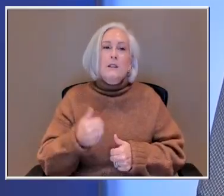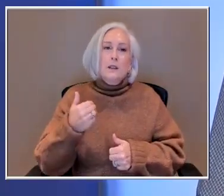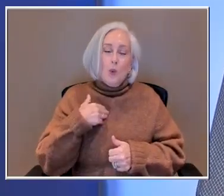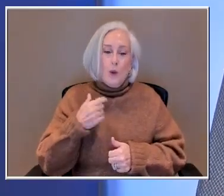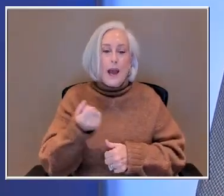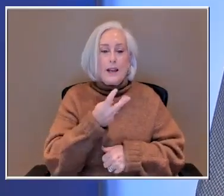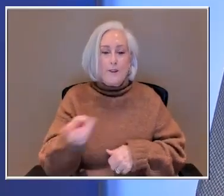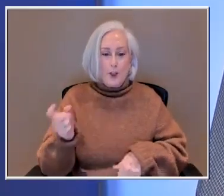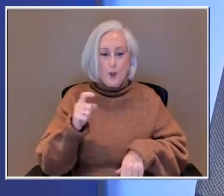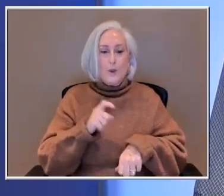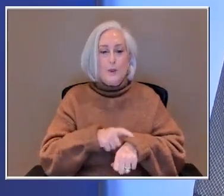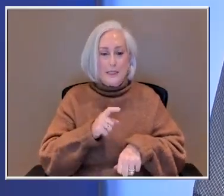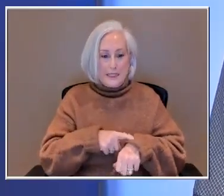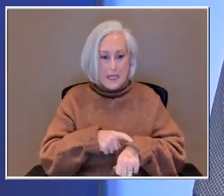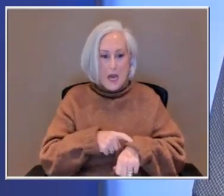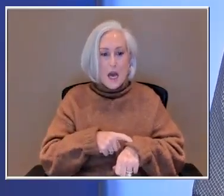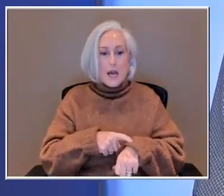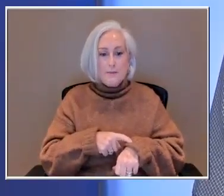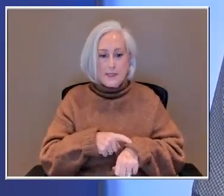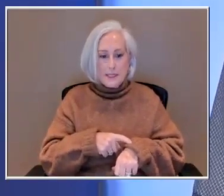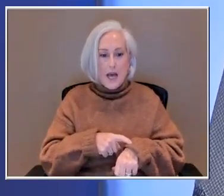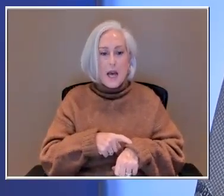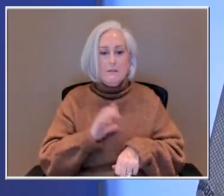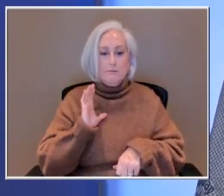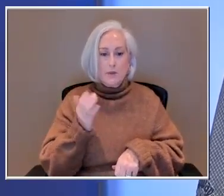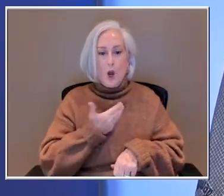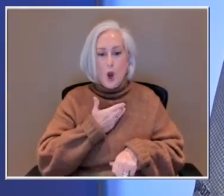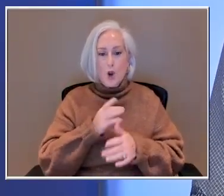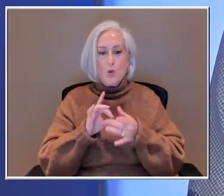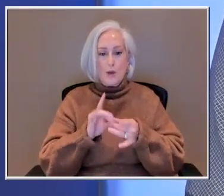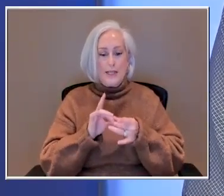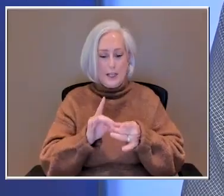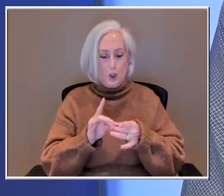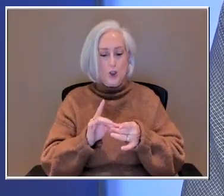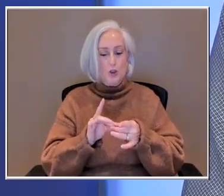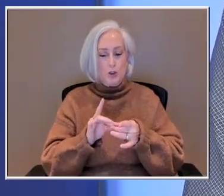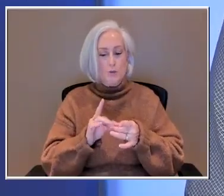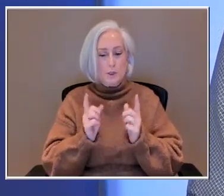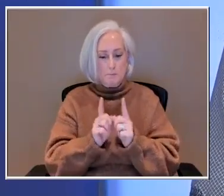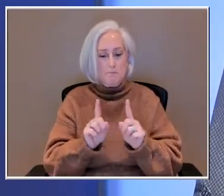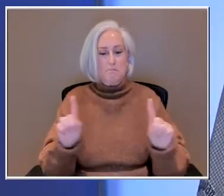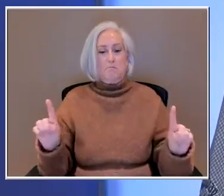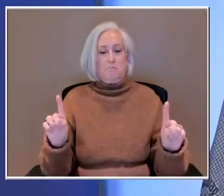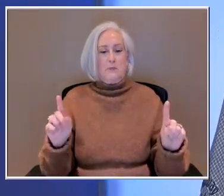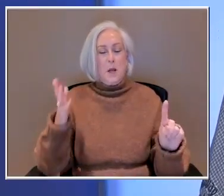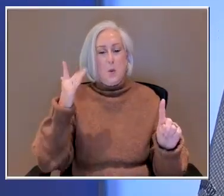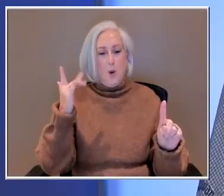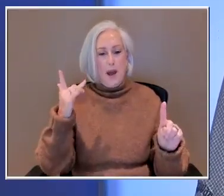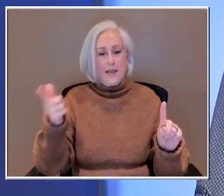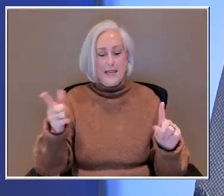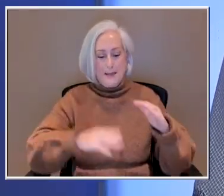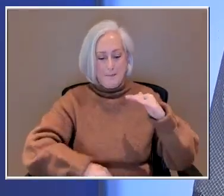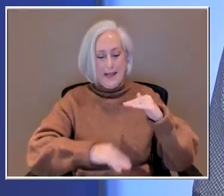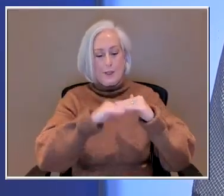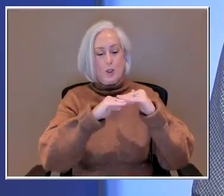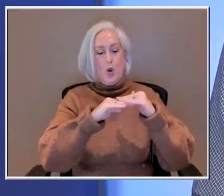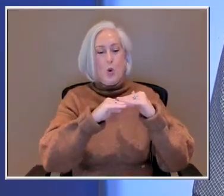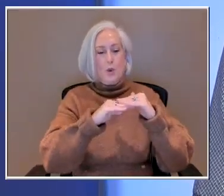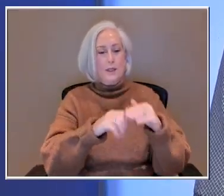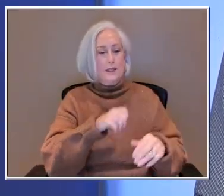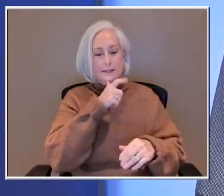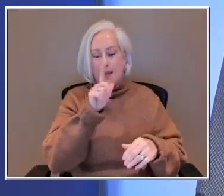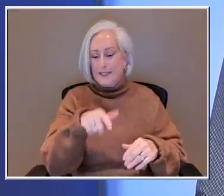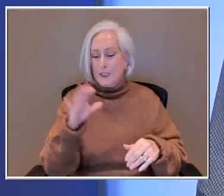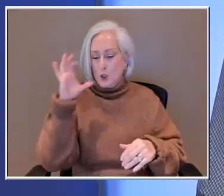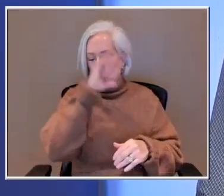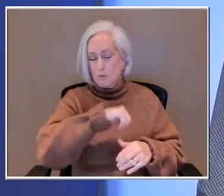through John's care where he did plateau. But he was doing good and he didn't need to miss any more school. And so